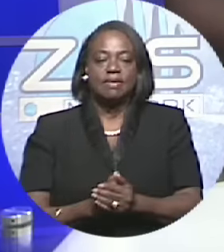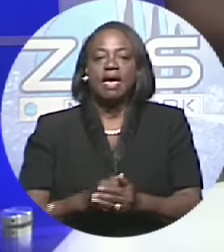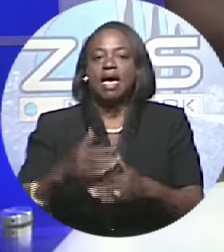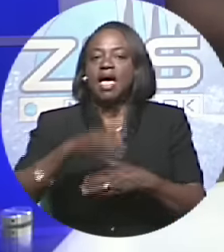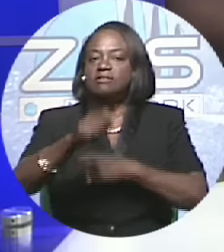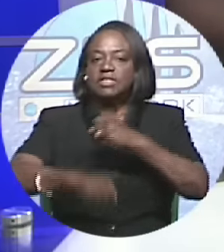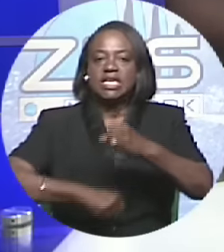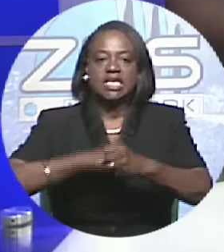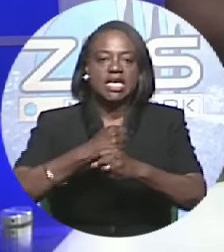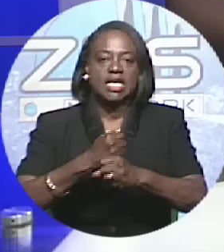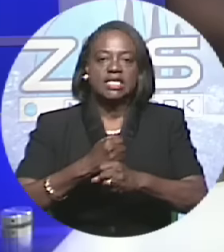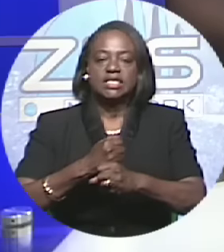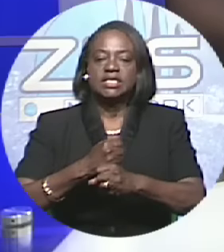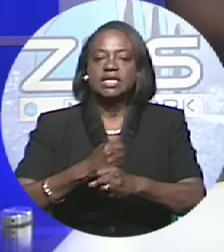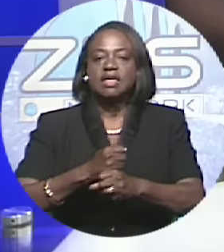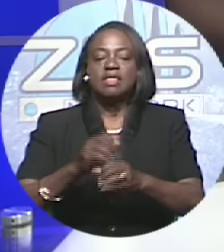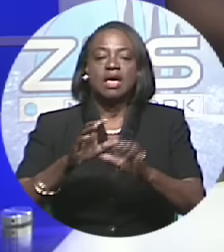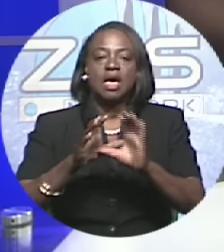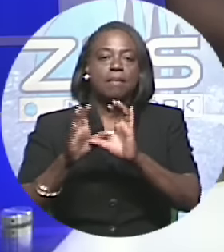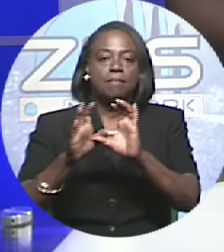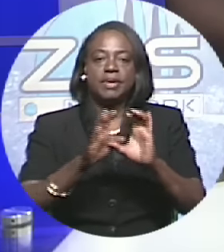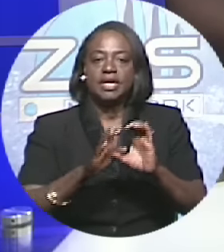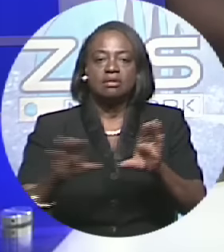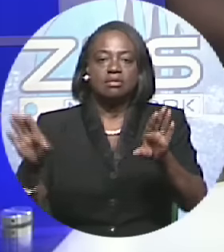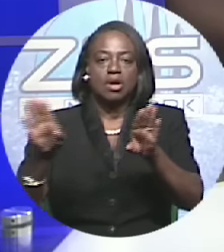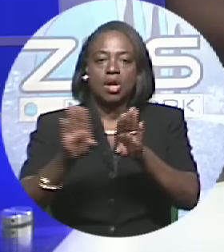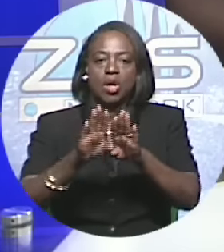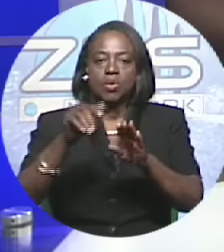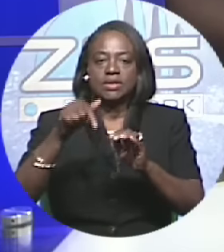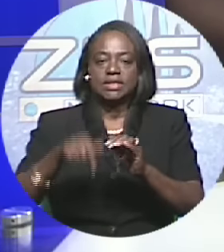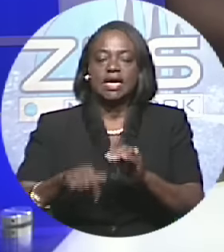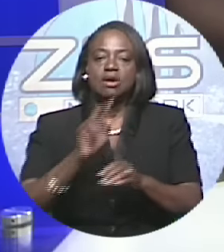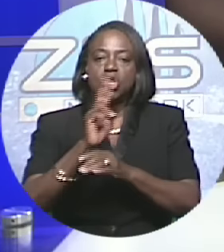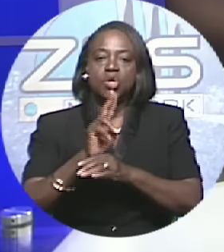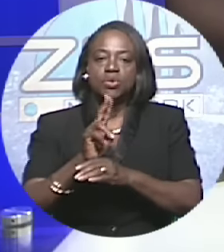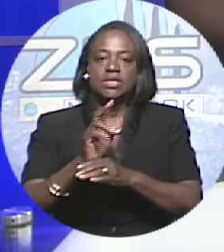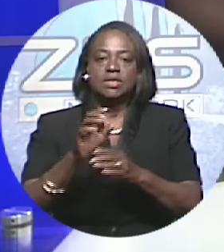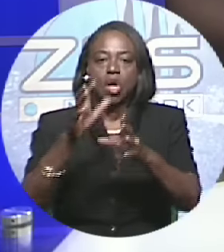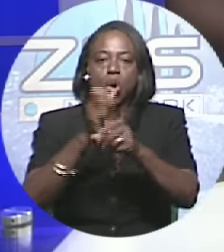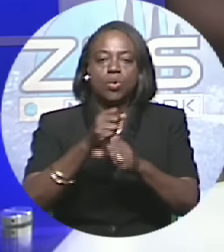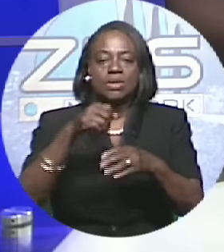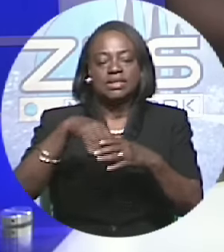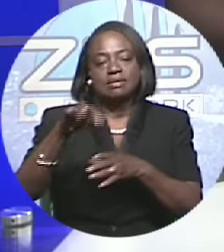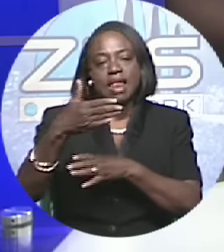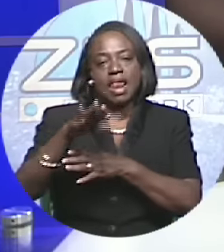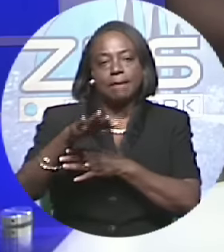the company shut down, leaving those policy holders in limbo. Janinema Ferguson reports.